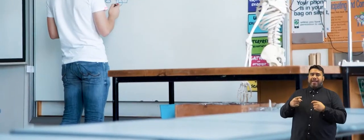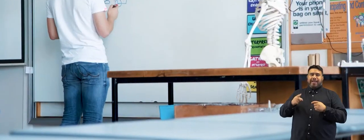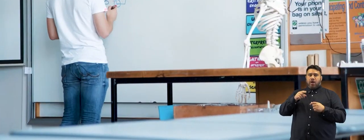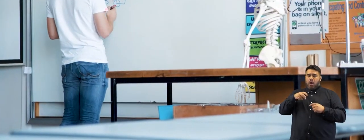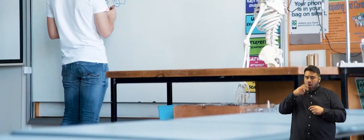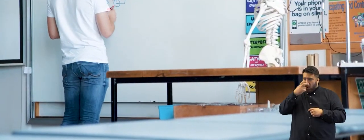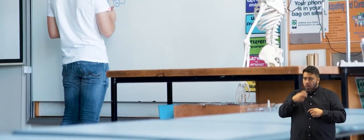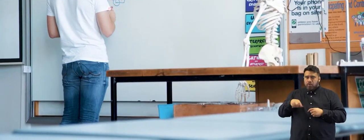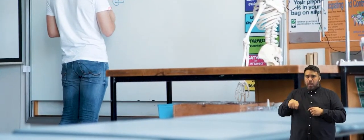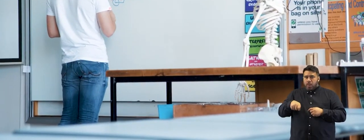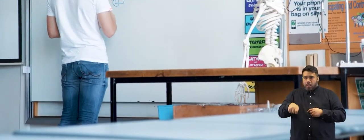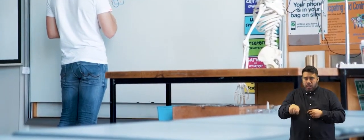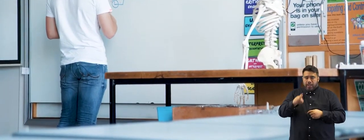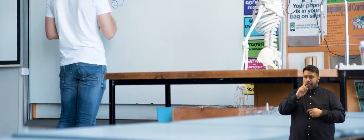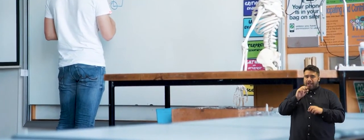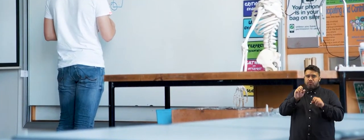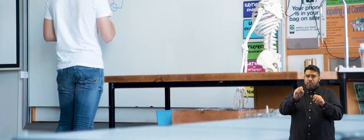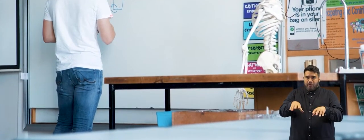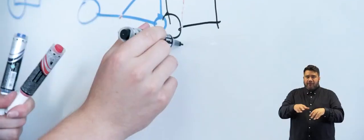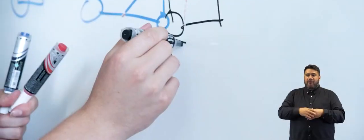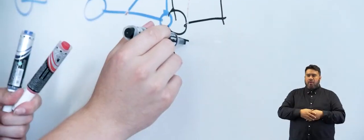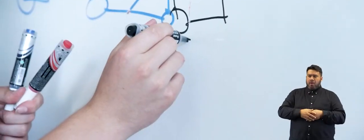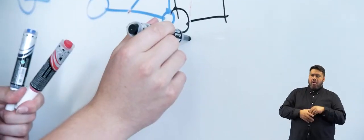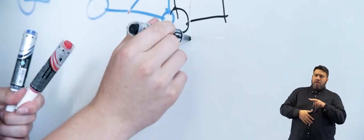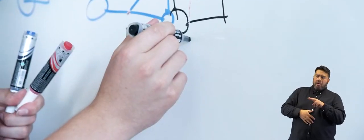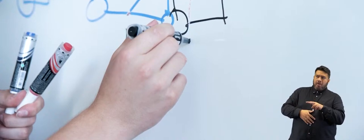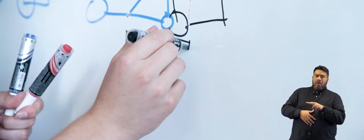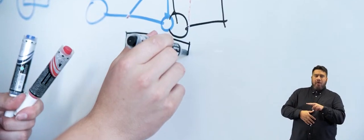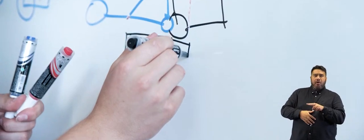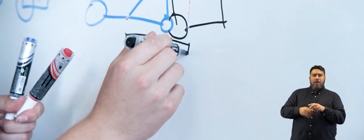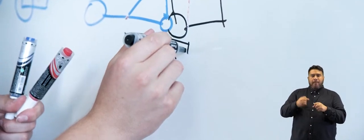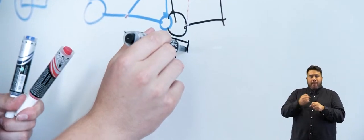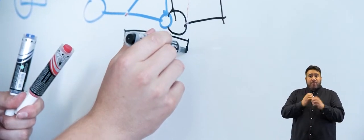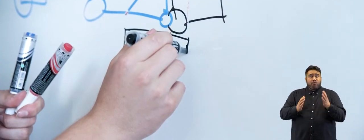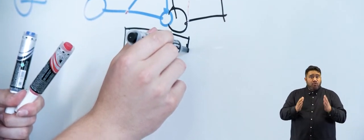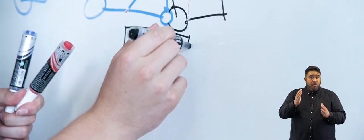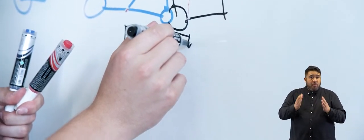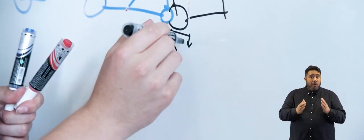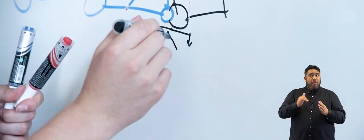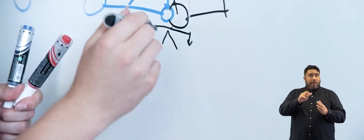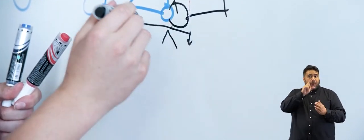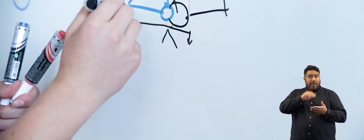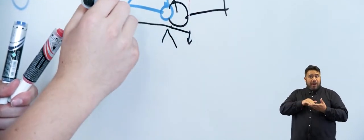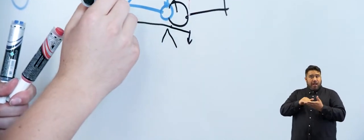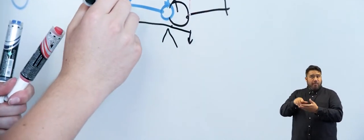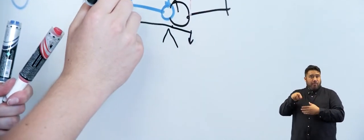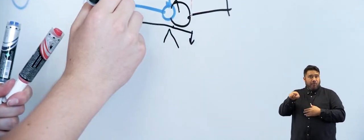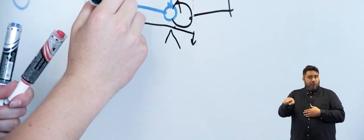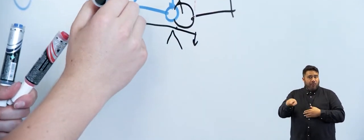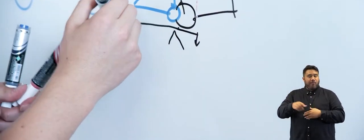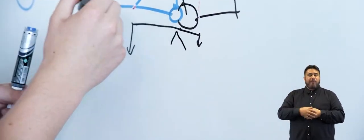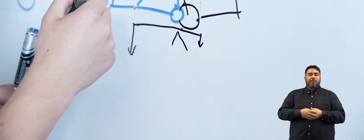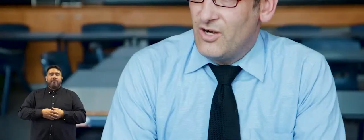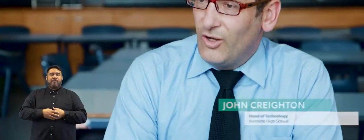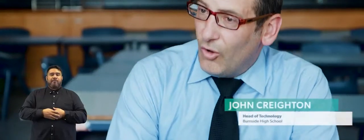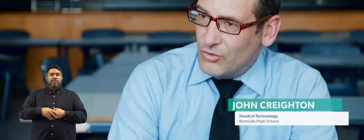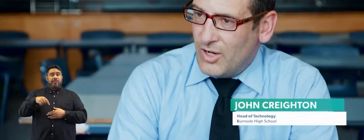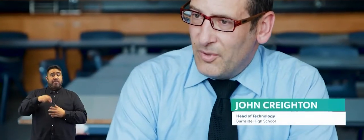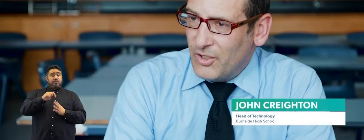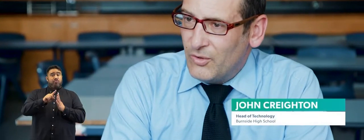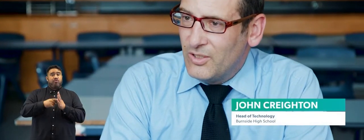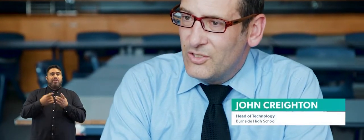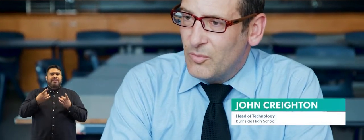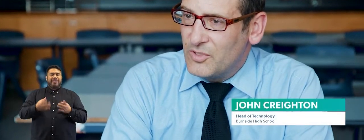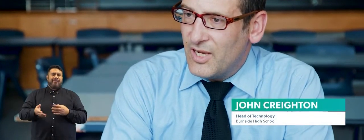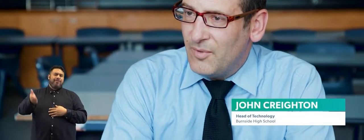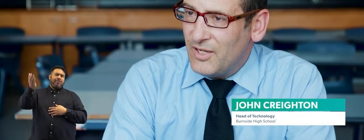And once you can see what the user's needs are, then you can start to identify how the problem could be solved. This project started a long